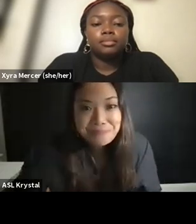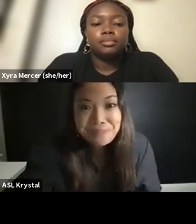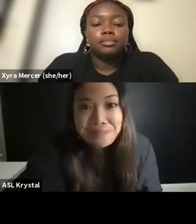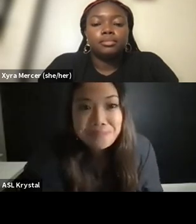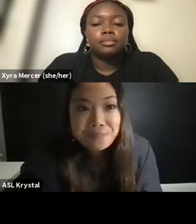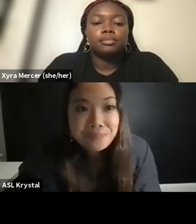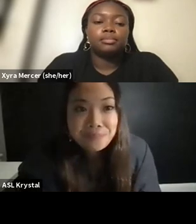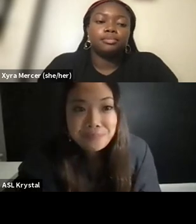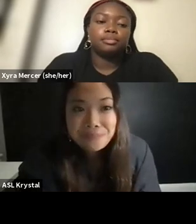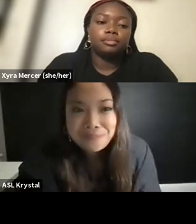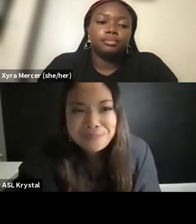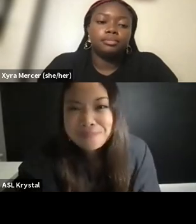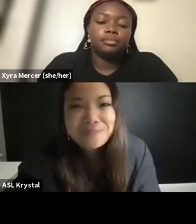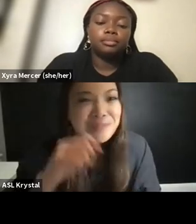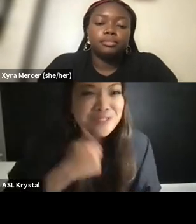other comments